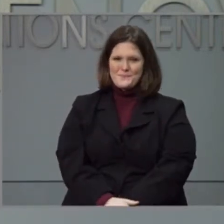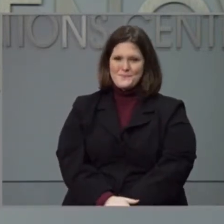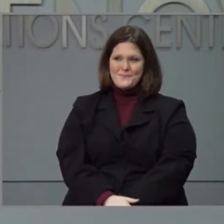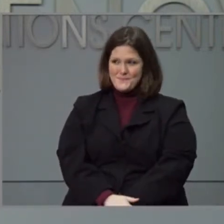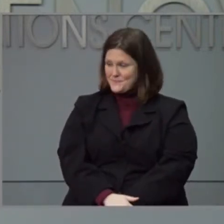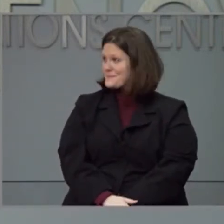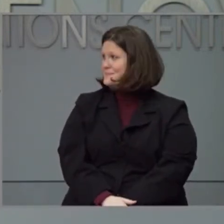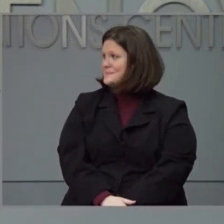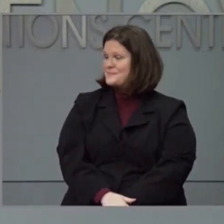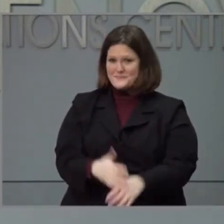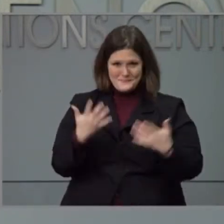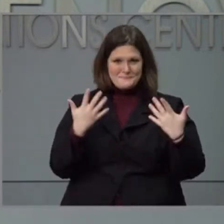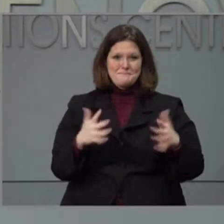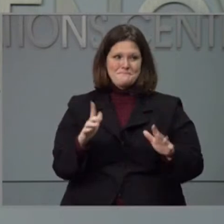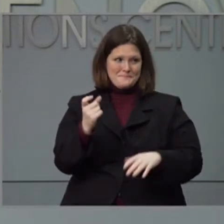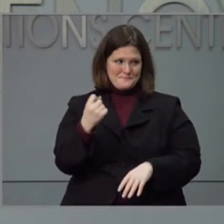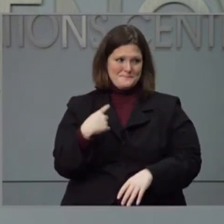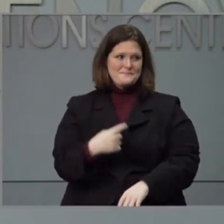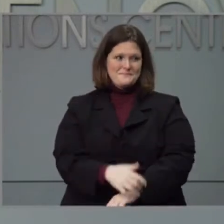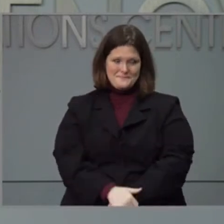Okay, was that our last question?